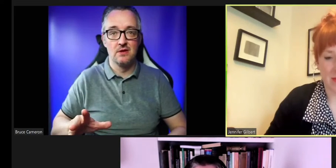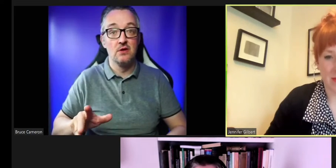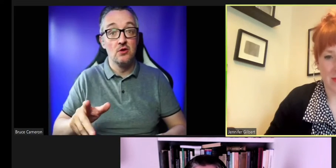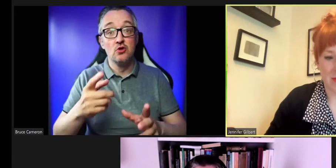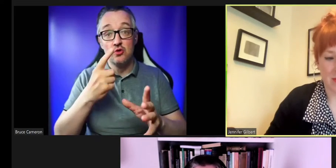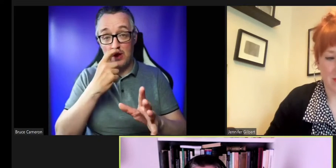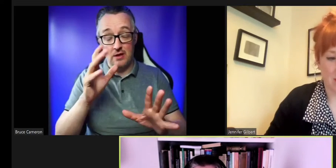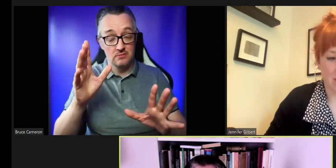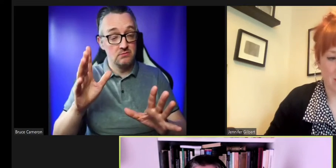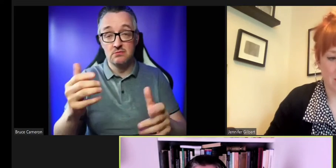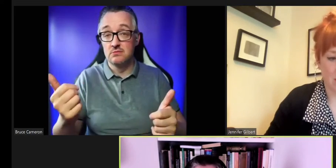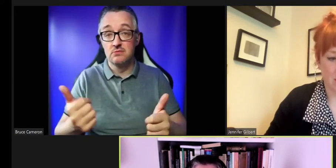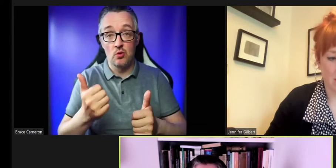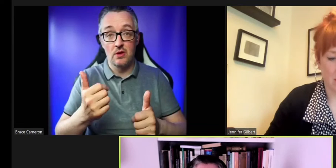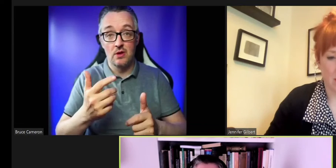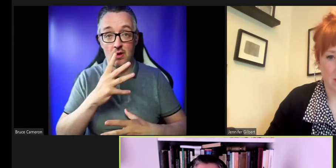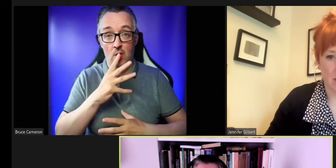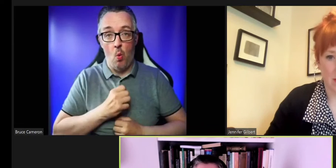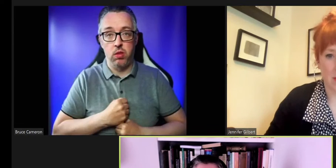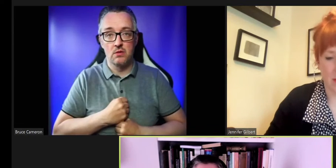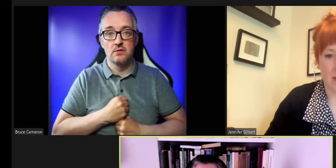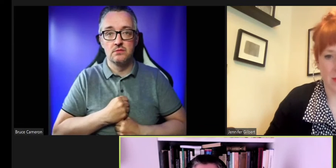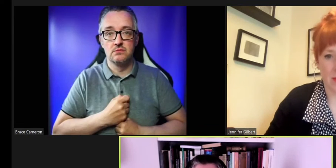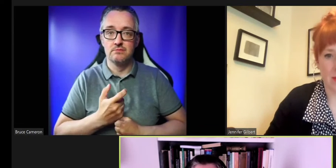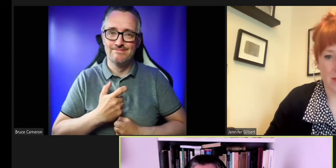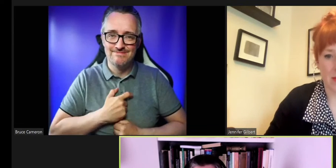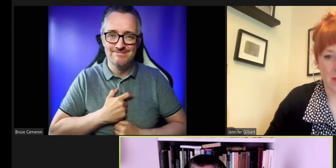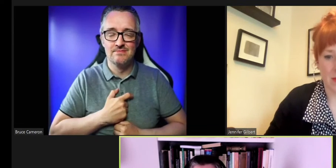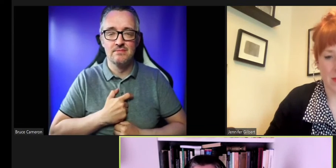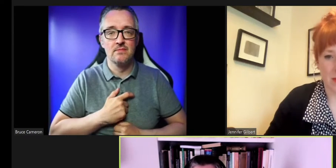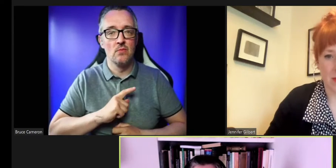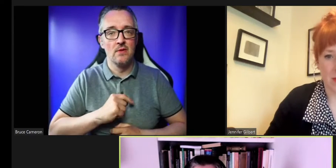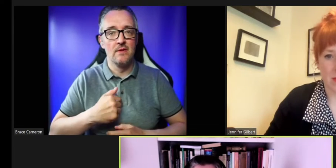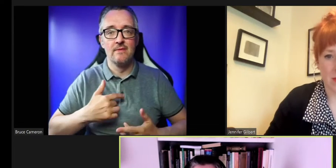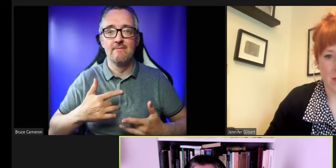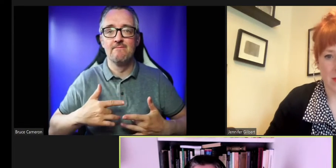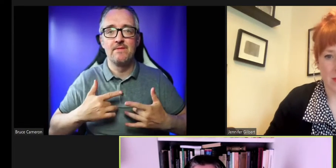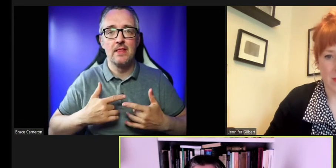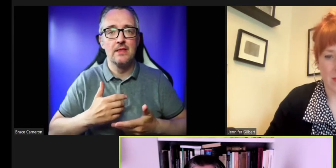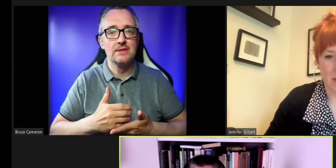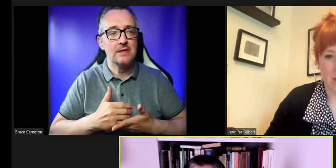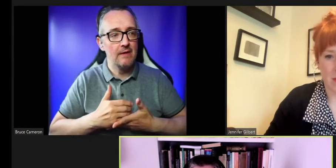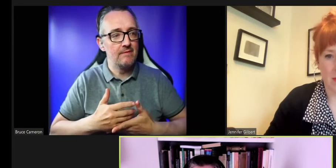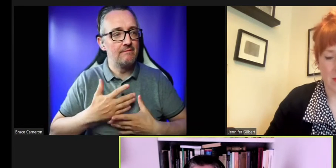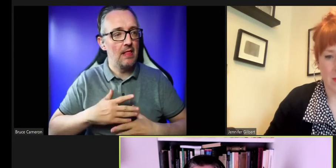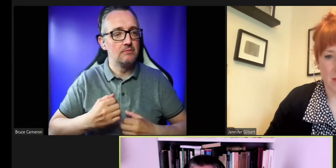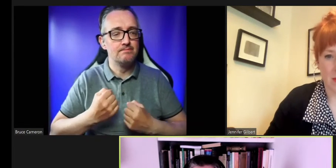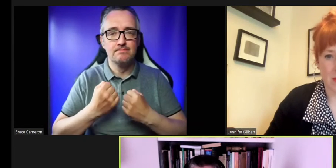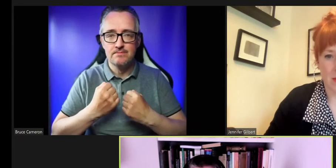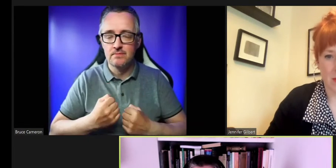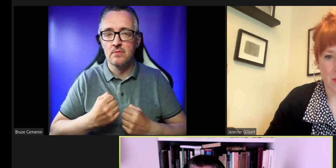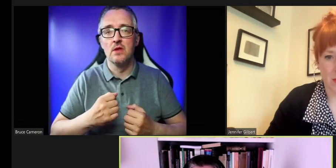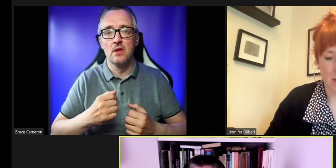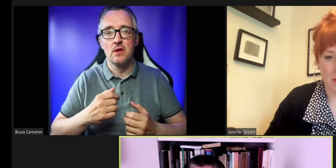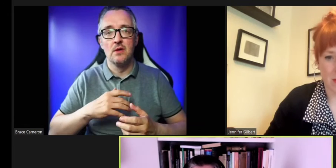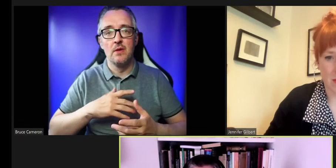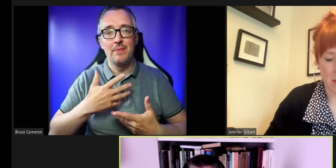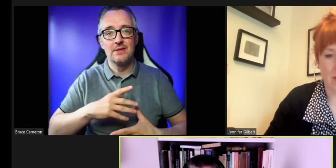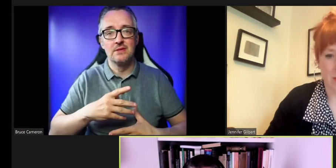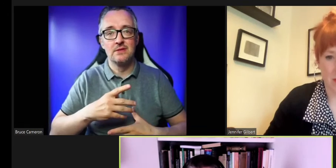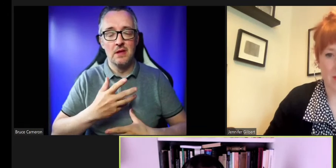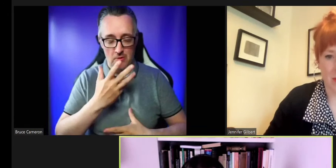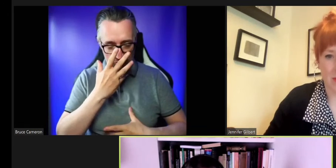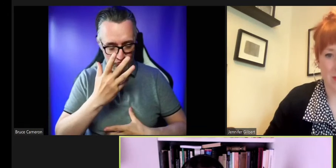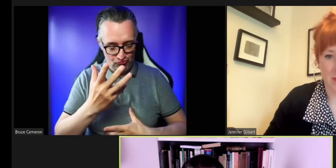knowledge that you can hold within yourself because you feel secure enough in yourself, because you've done the unmasking to yourself. You've